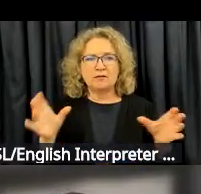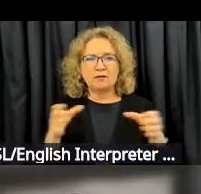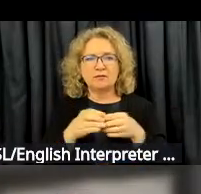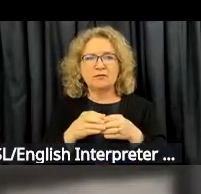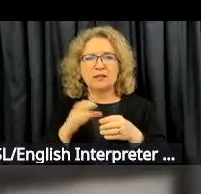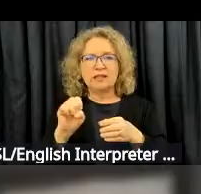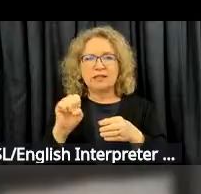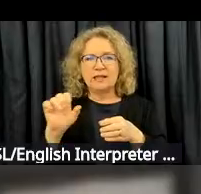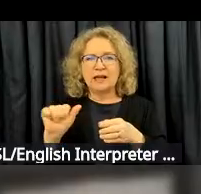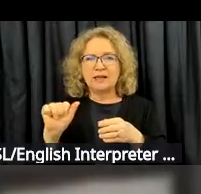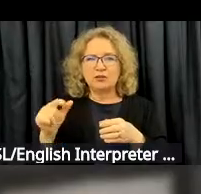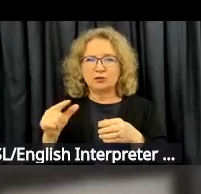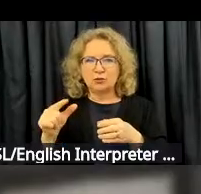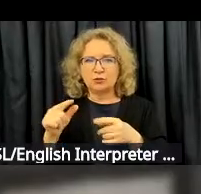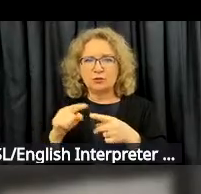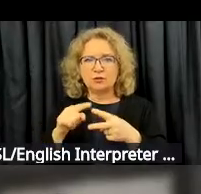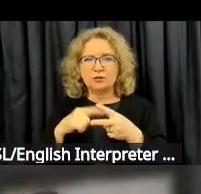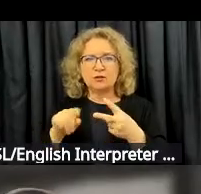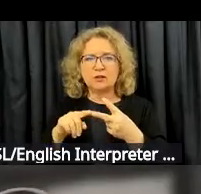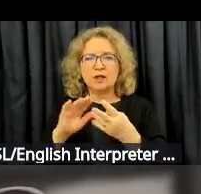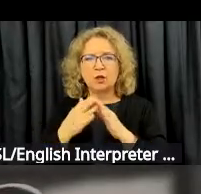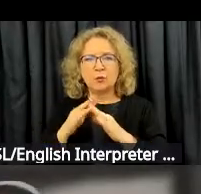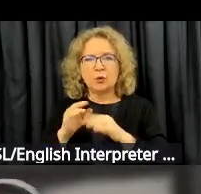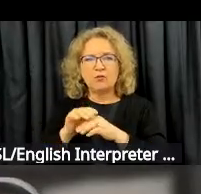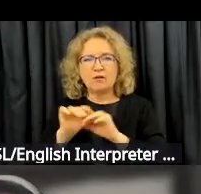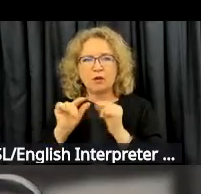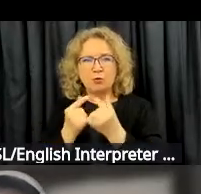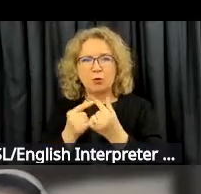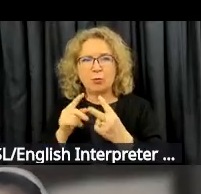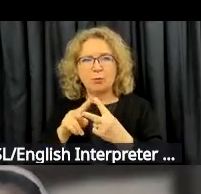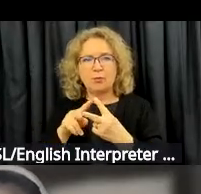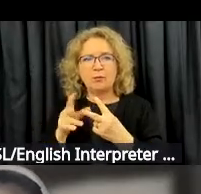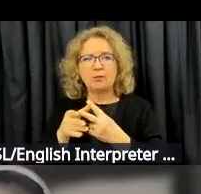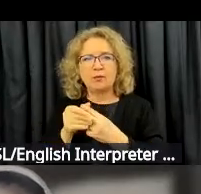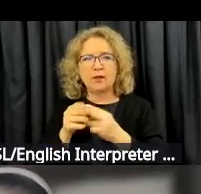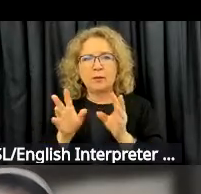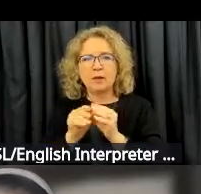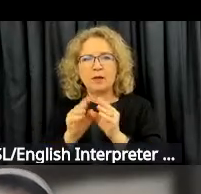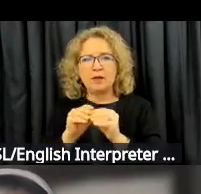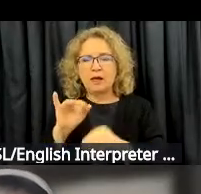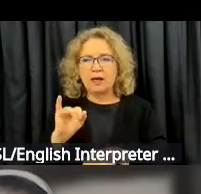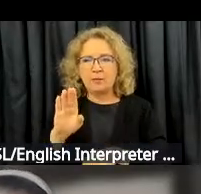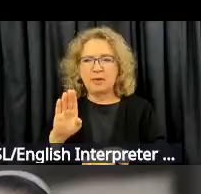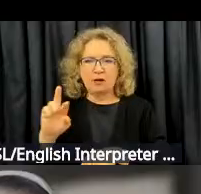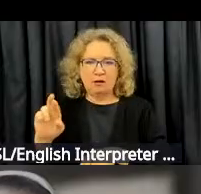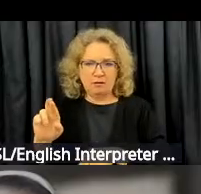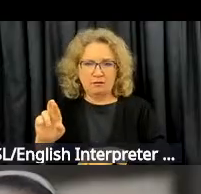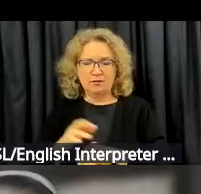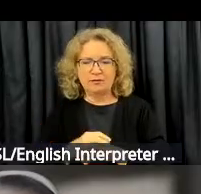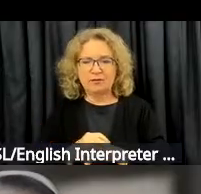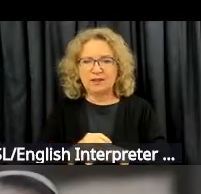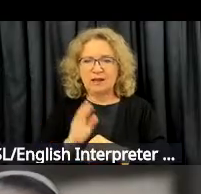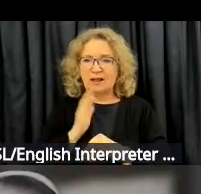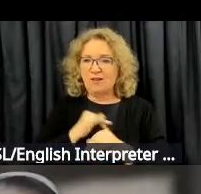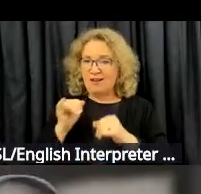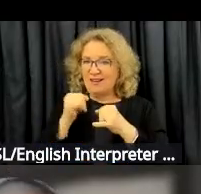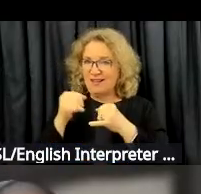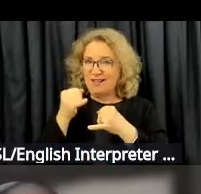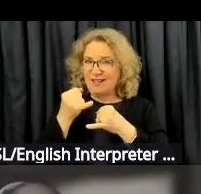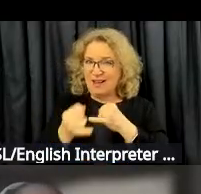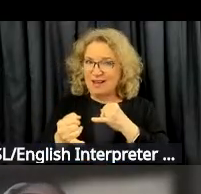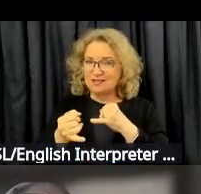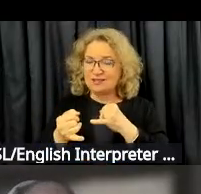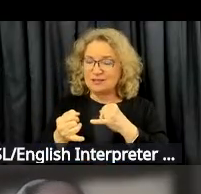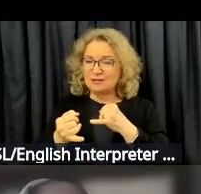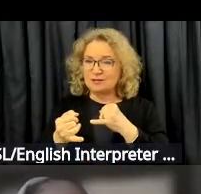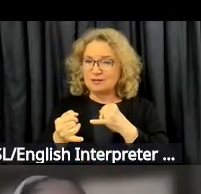EAG and Community Advisory Group meeting of the IVR, our last for